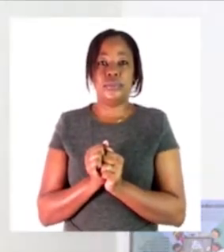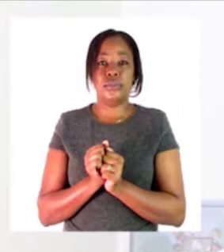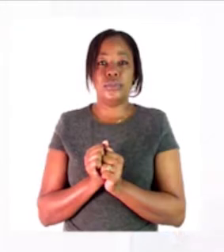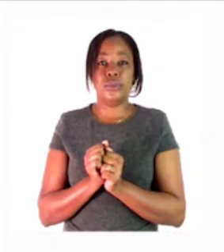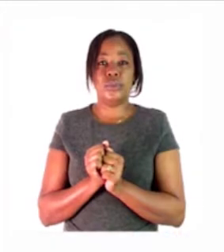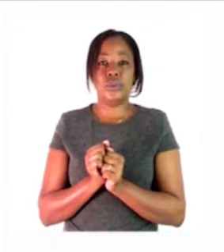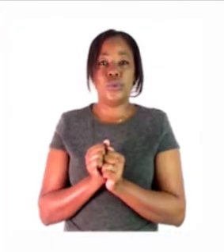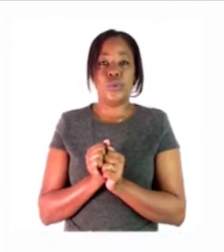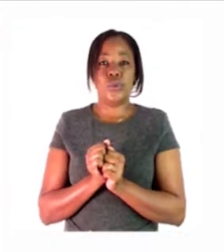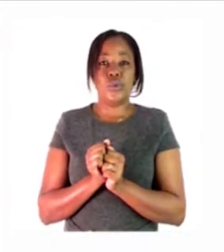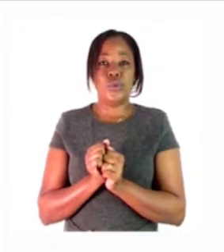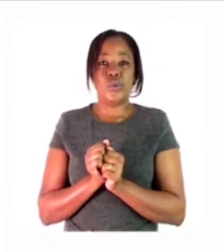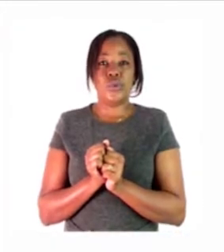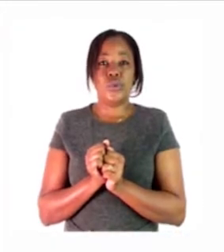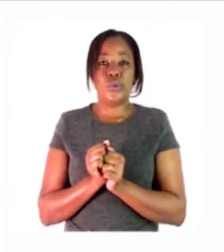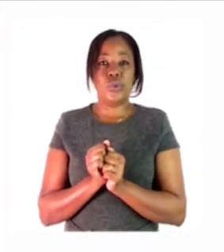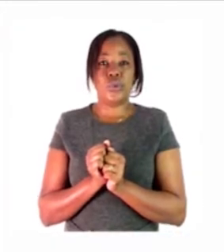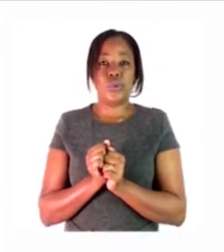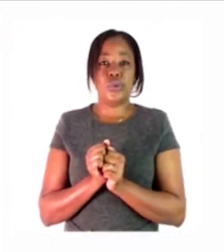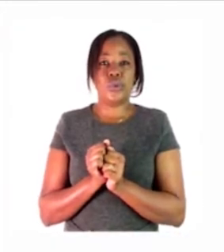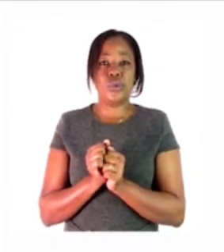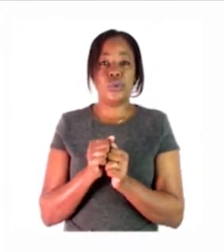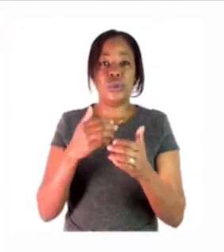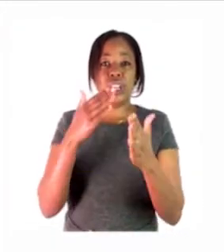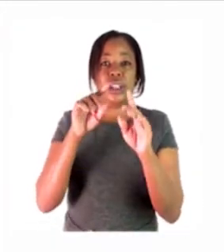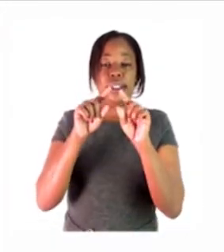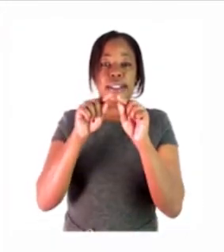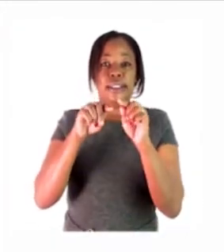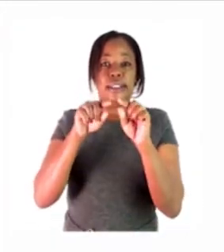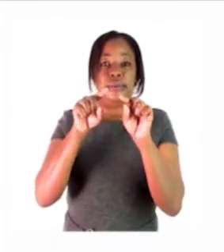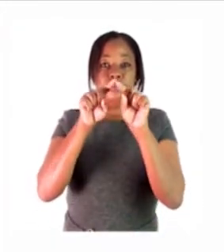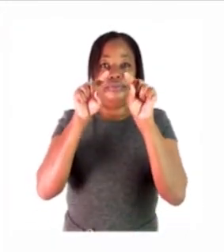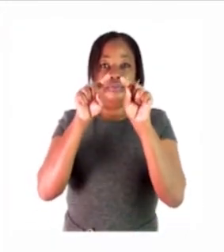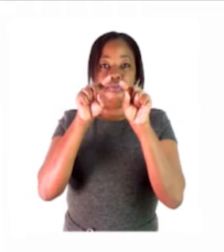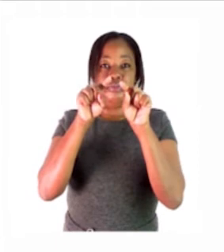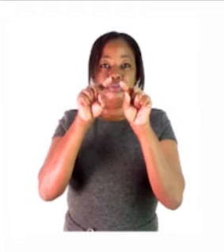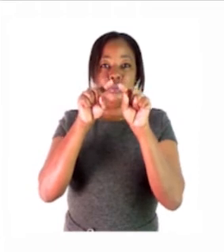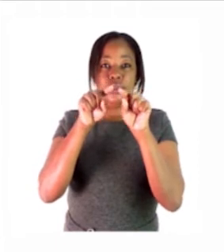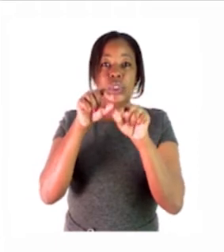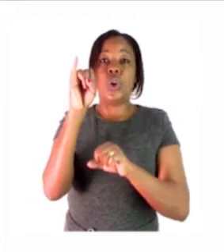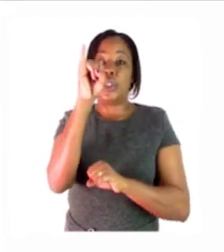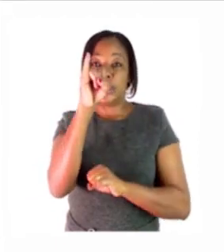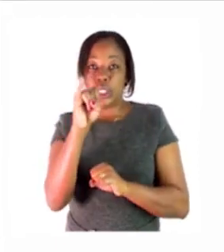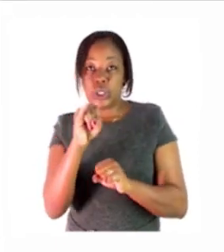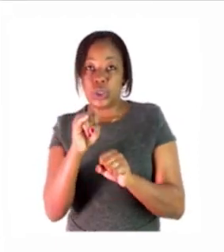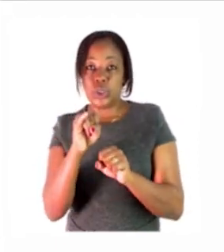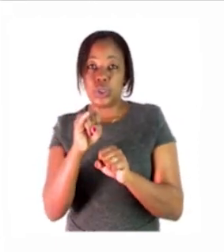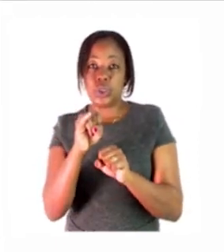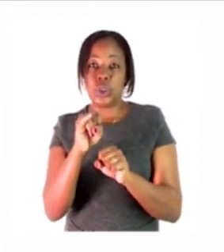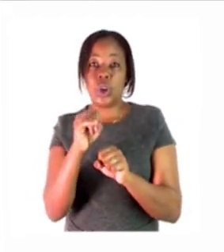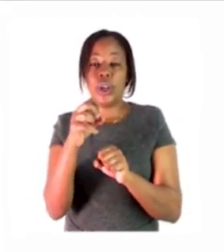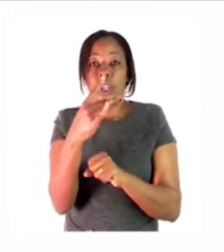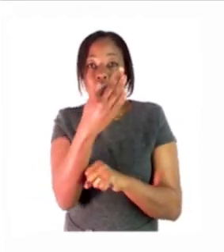here. And you are going to count for me the shapes and write the number of the shapes